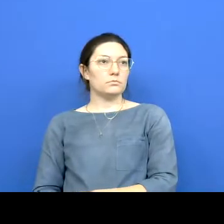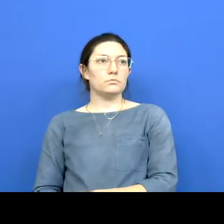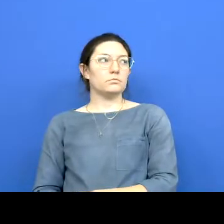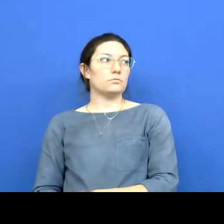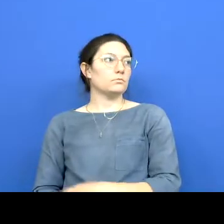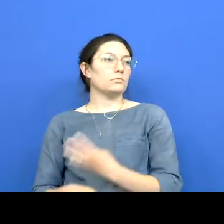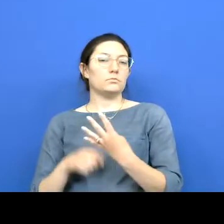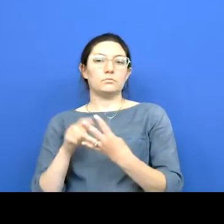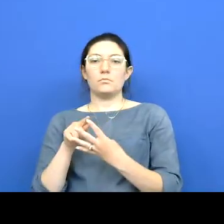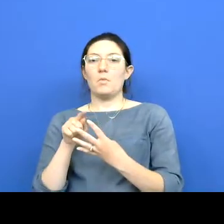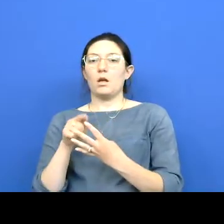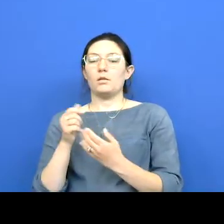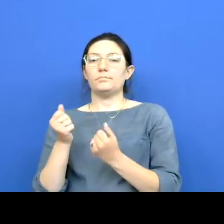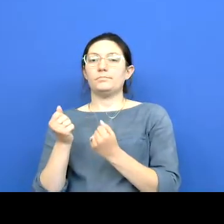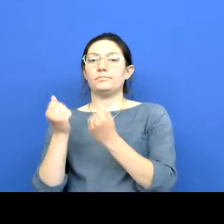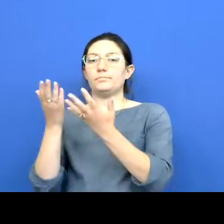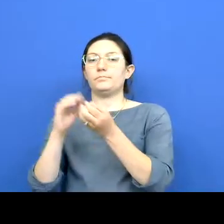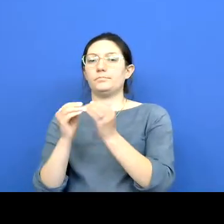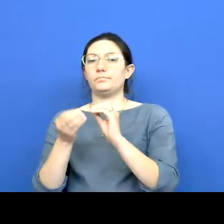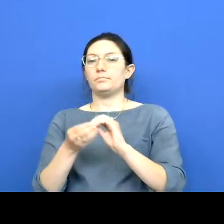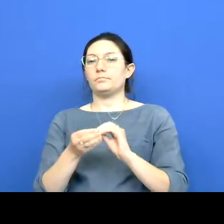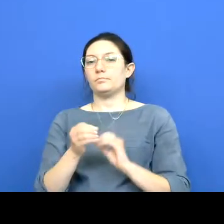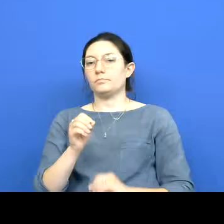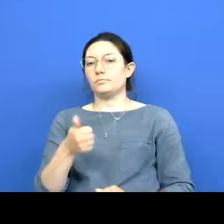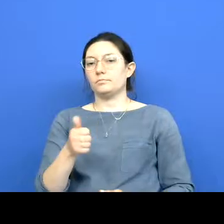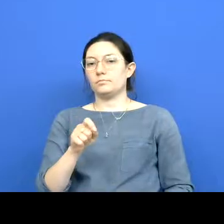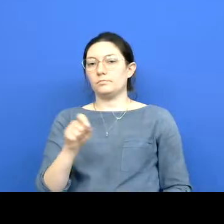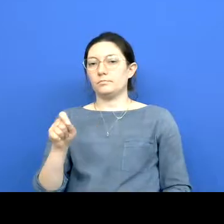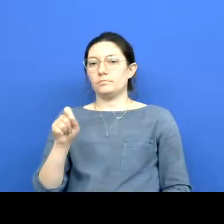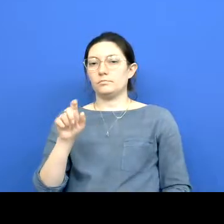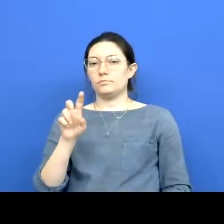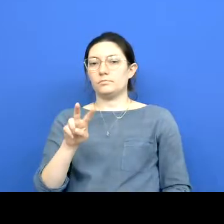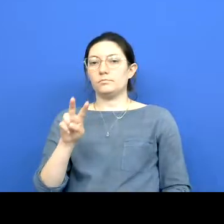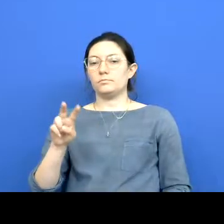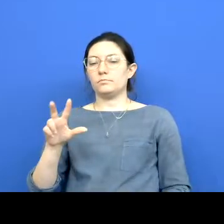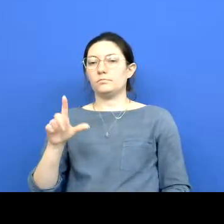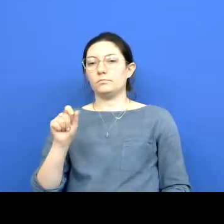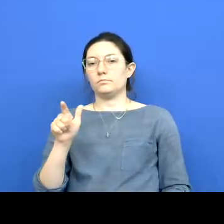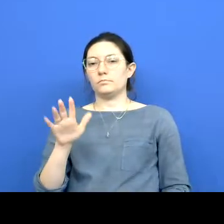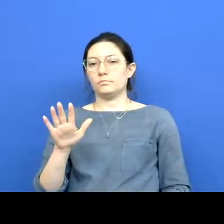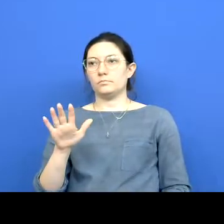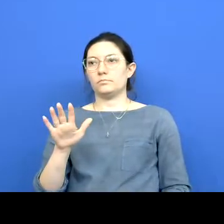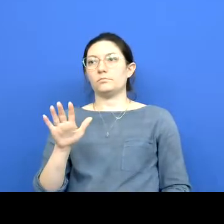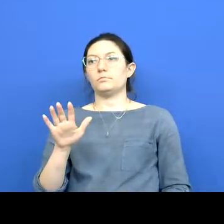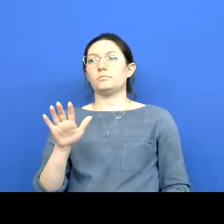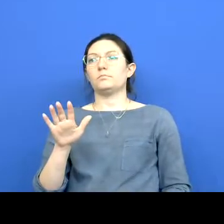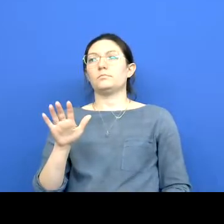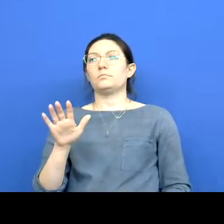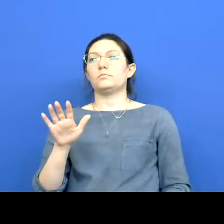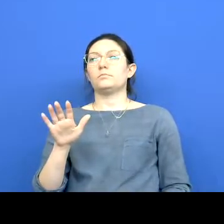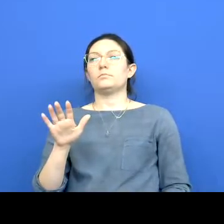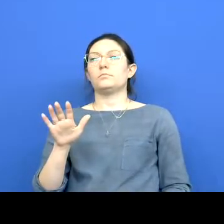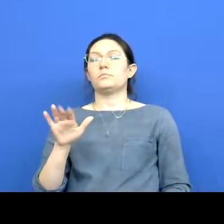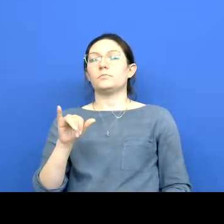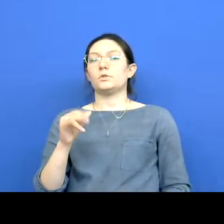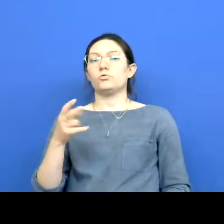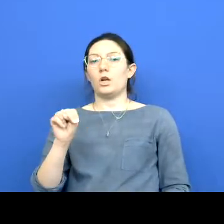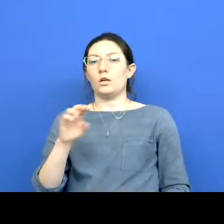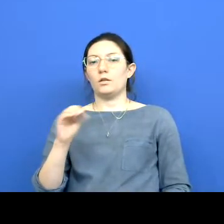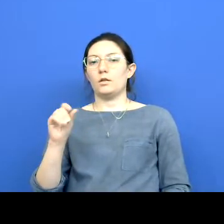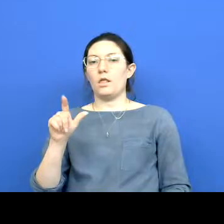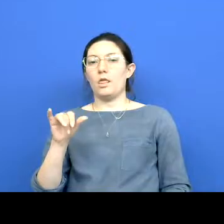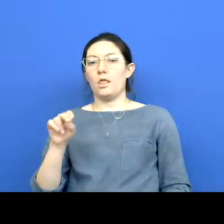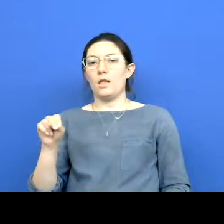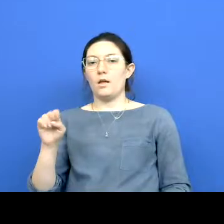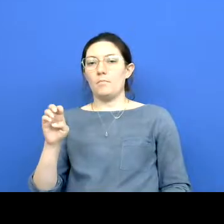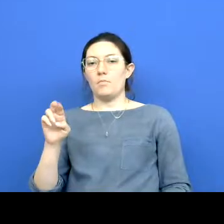Mr. Supervisor and fellow board members, I have resolution number 10-223, 2025. Whereas John and Lynn Guerrera